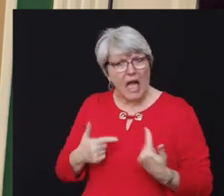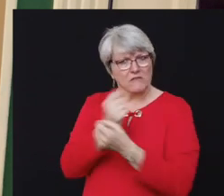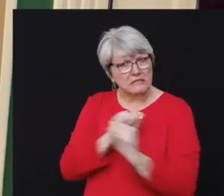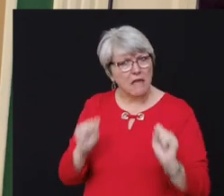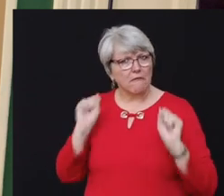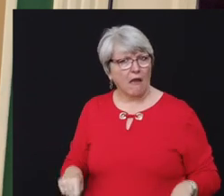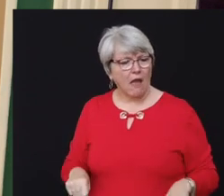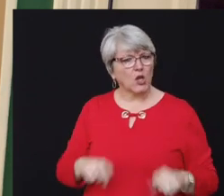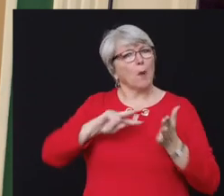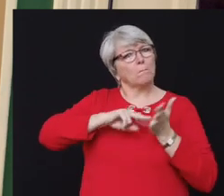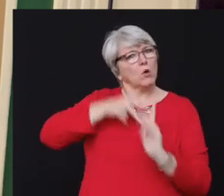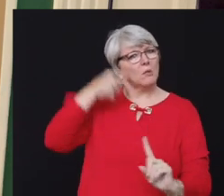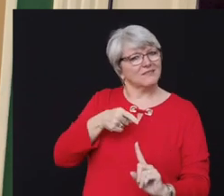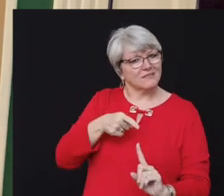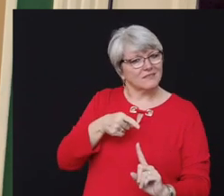Purpose.